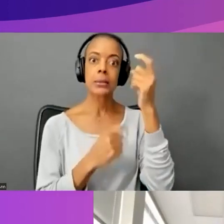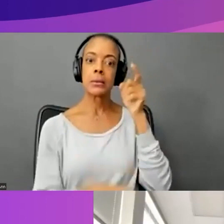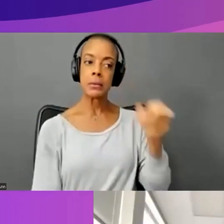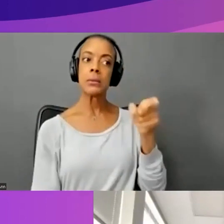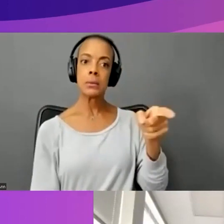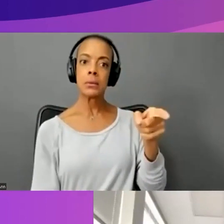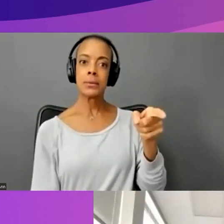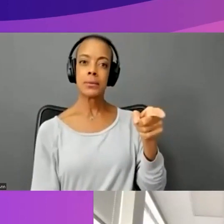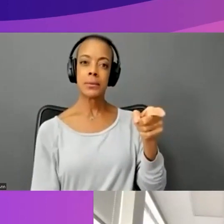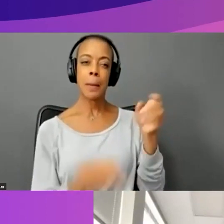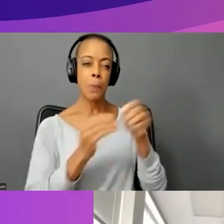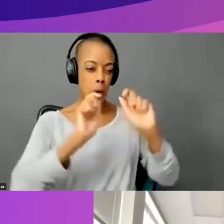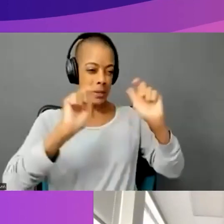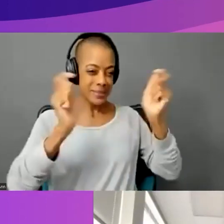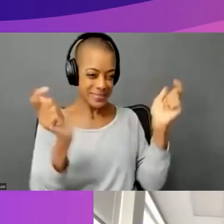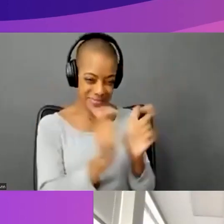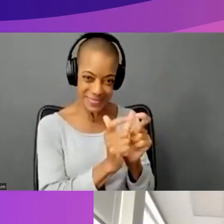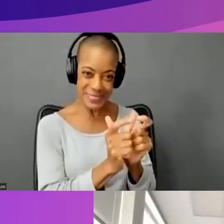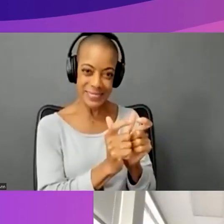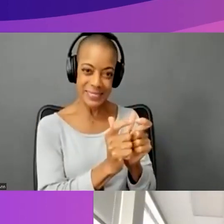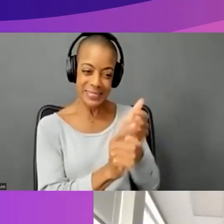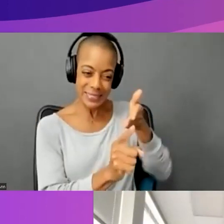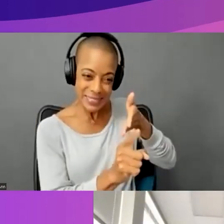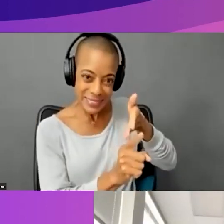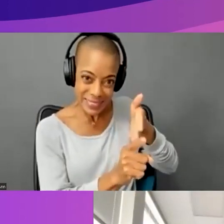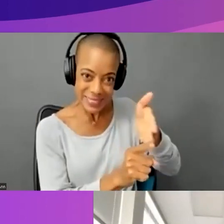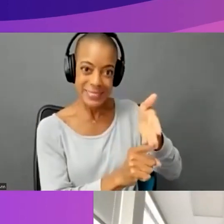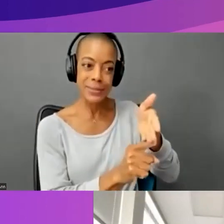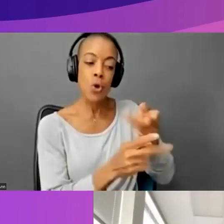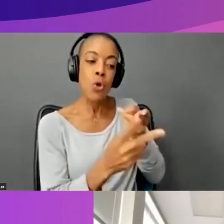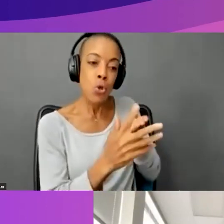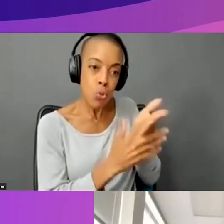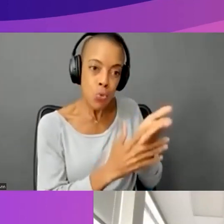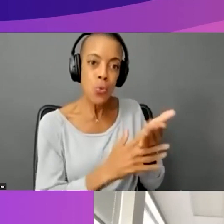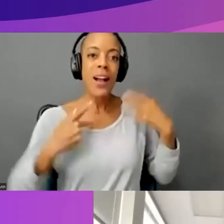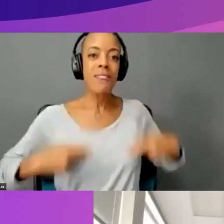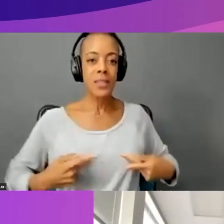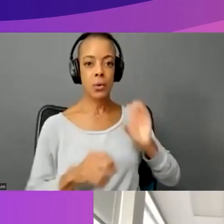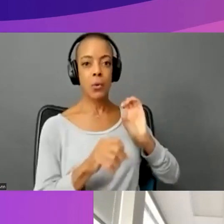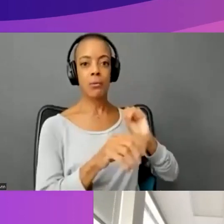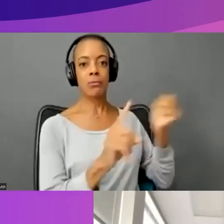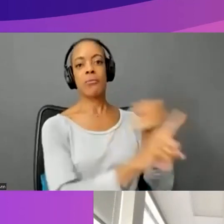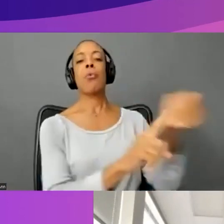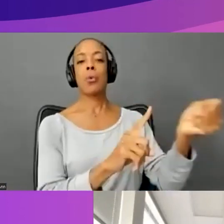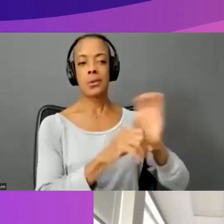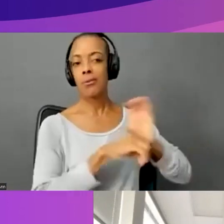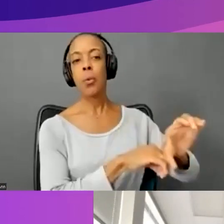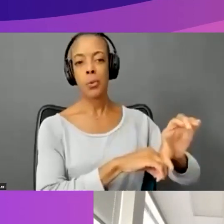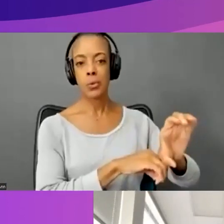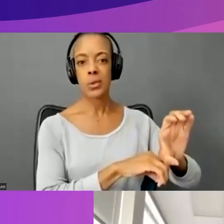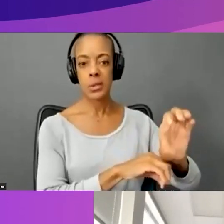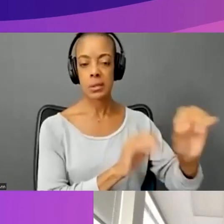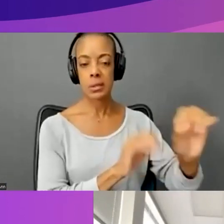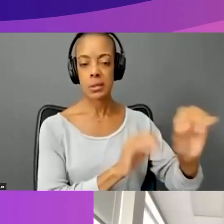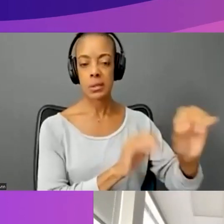more narrow in looking at those that were just attained through physical force. But as mentioned, there is